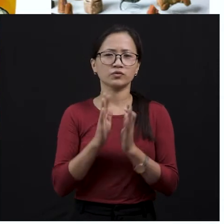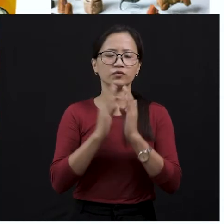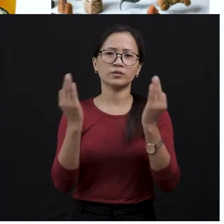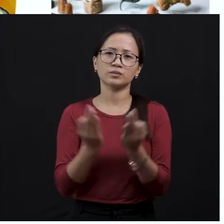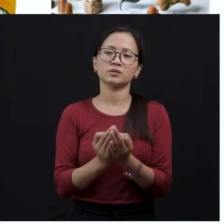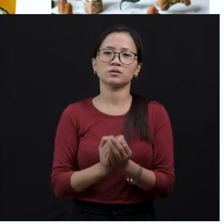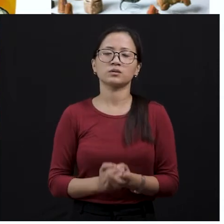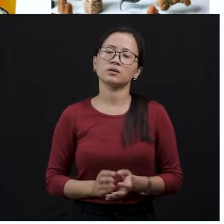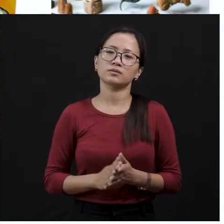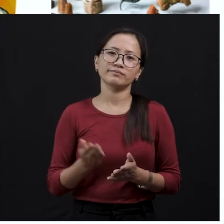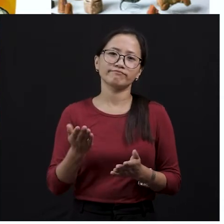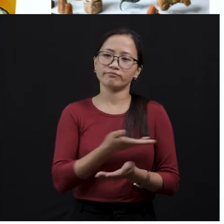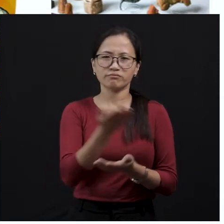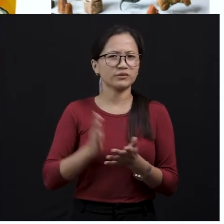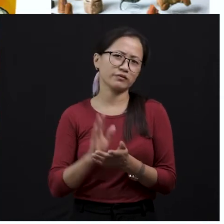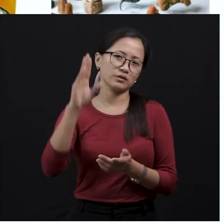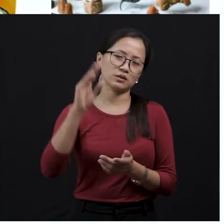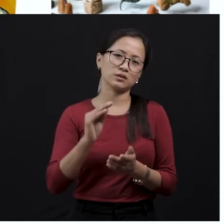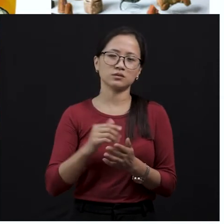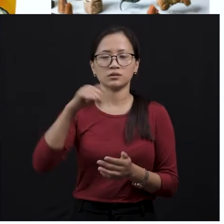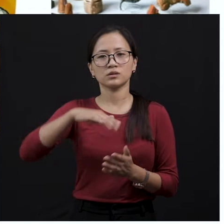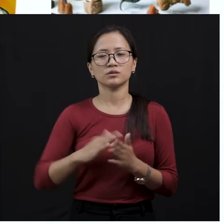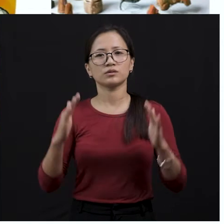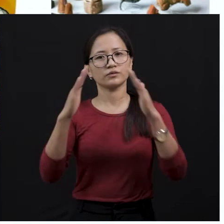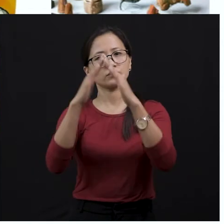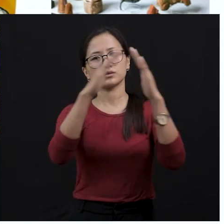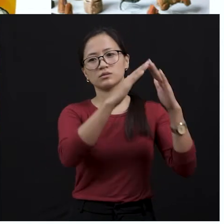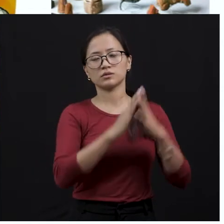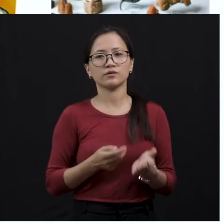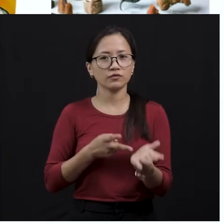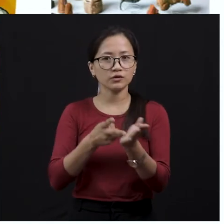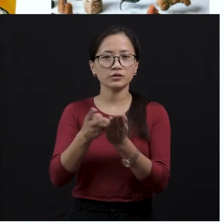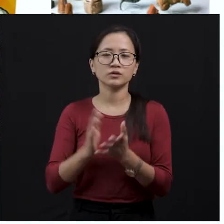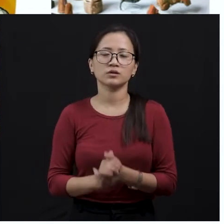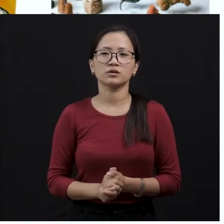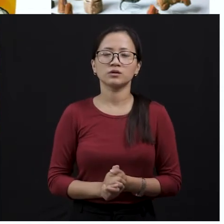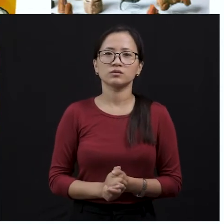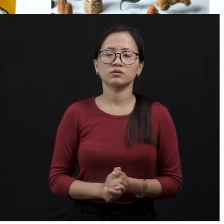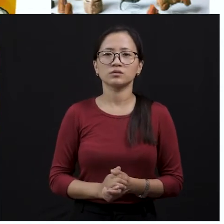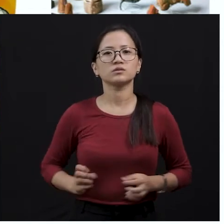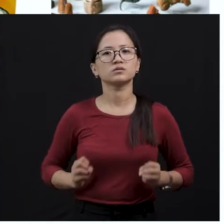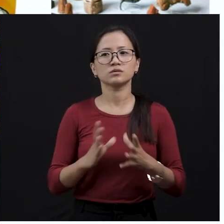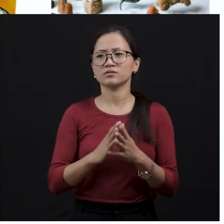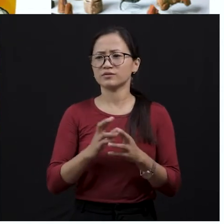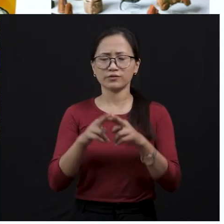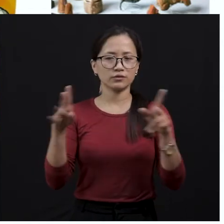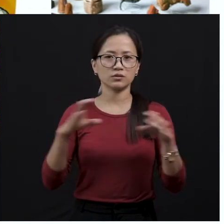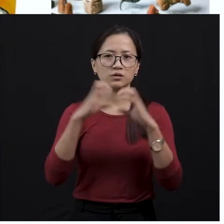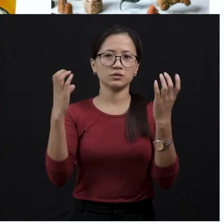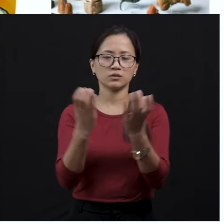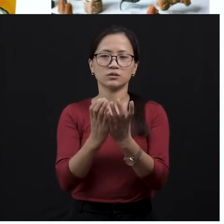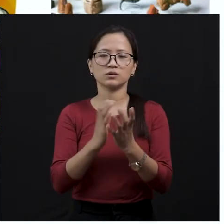very less, but there were towns, then there were villages, and also they formed different communities